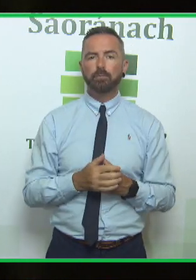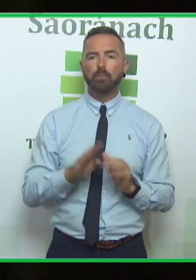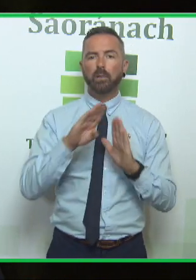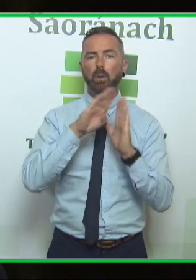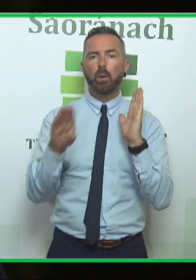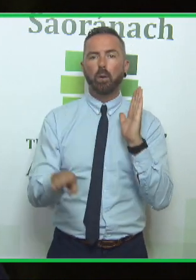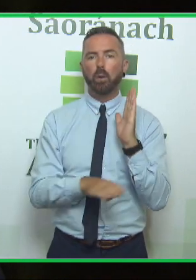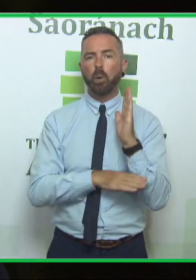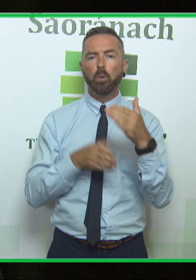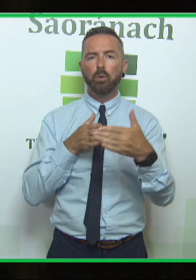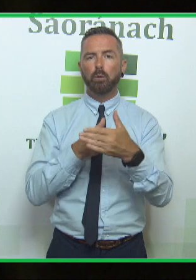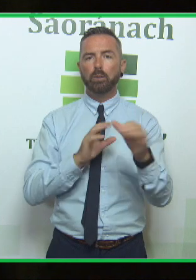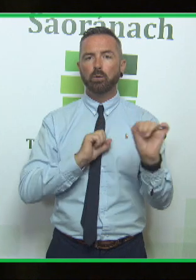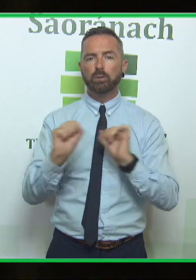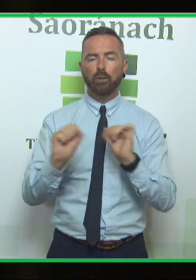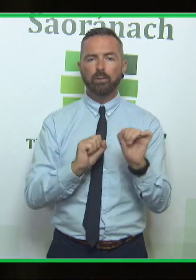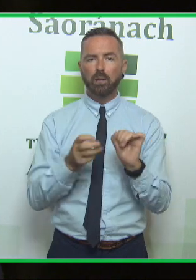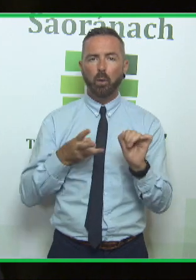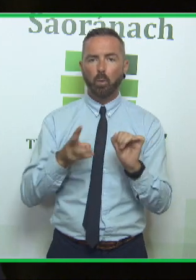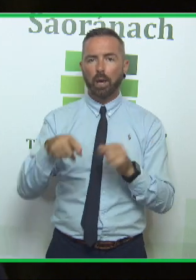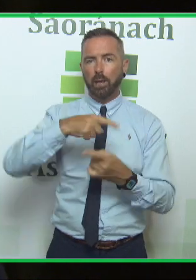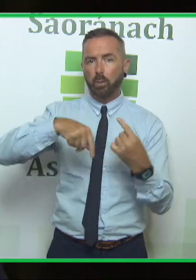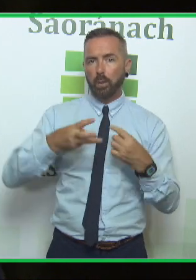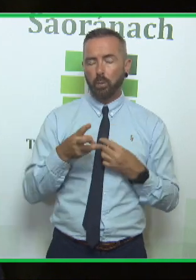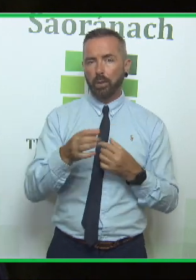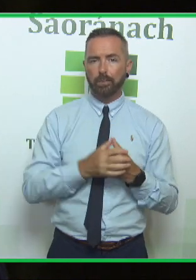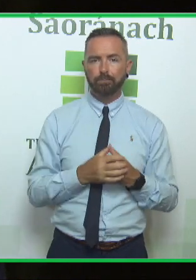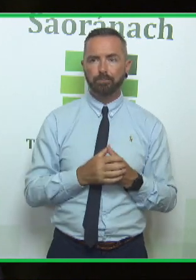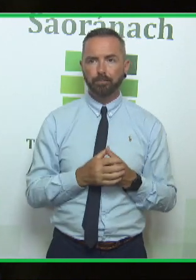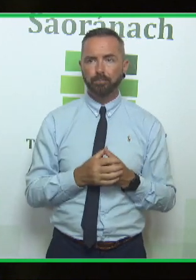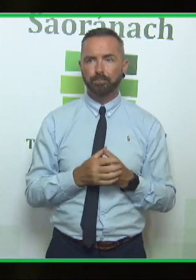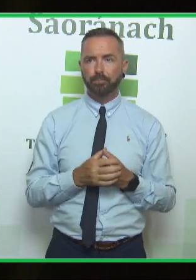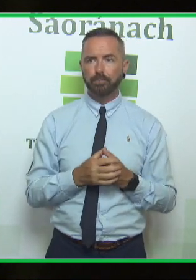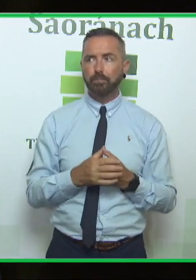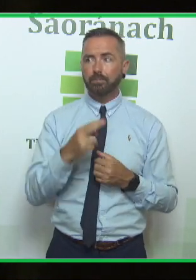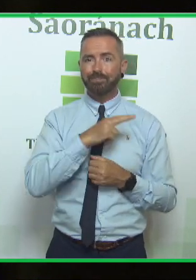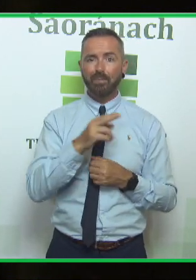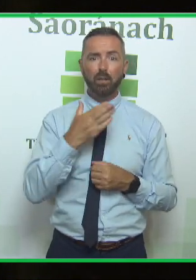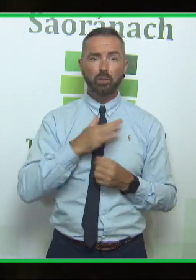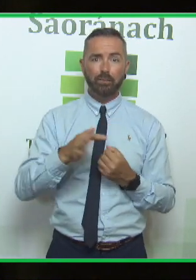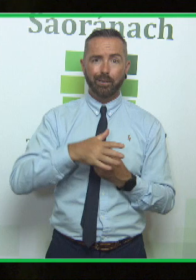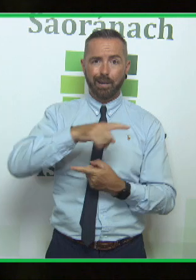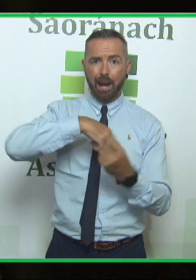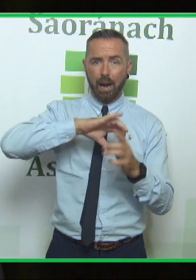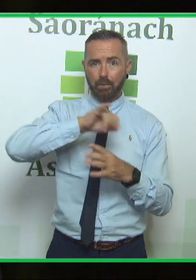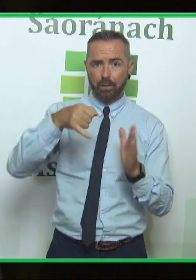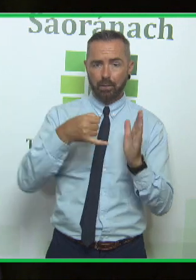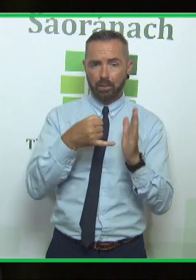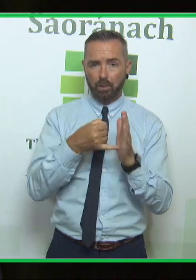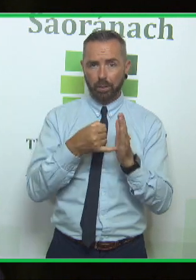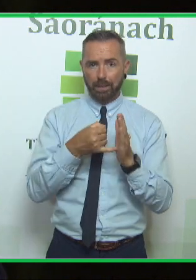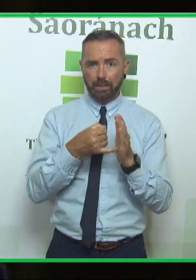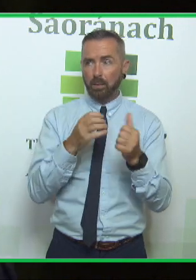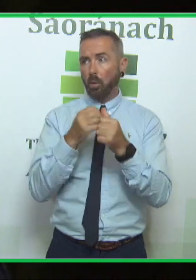services is essentially a way of working. It's an ethos. It's not exclusive to Liffey. There are other low threshold services